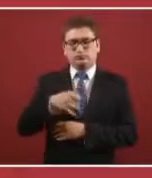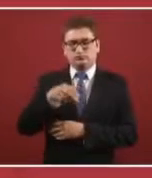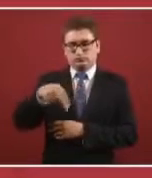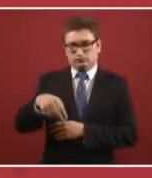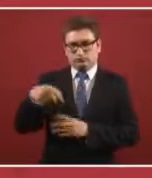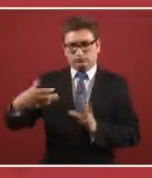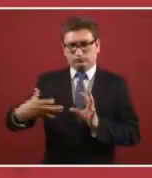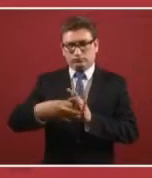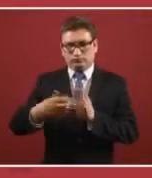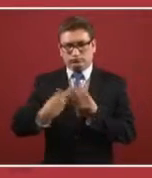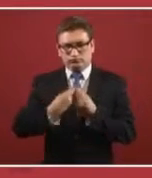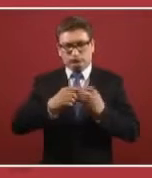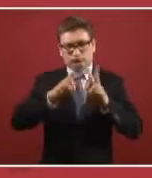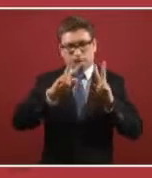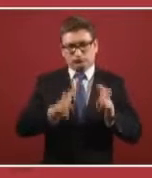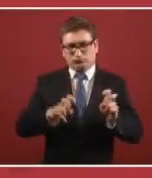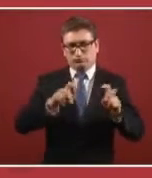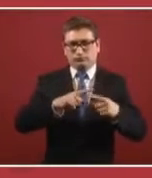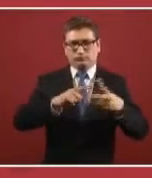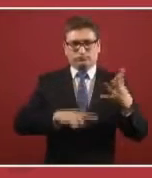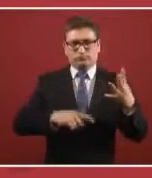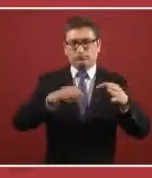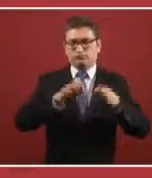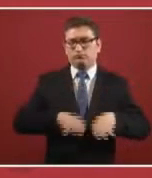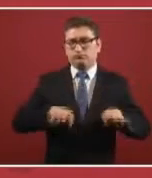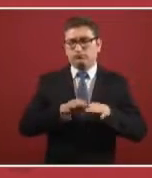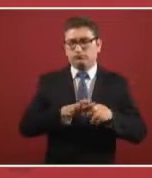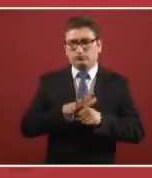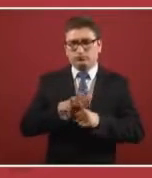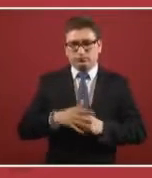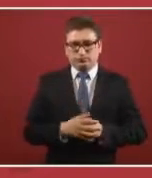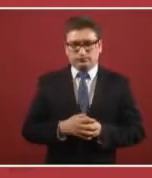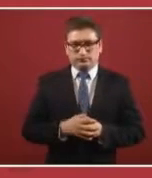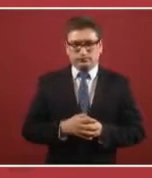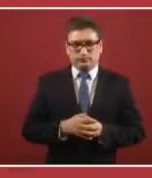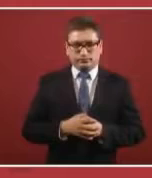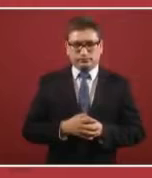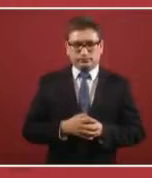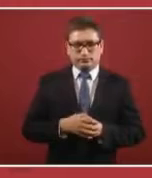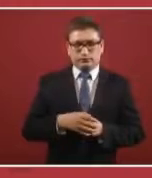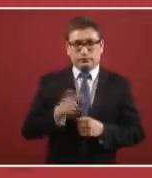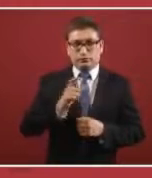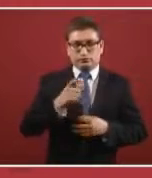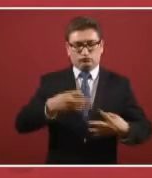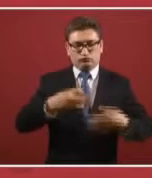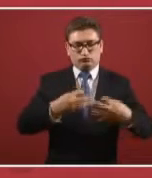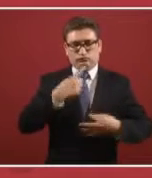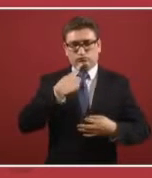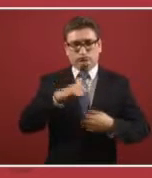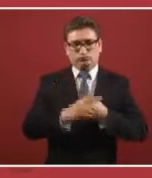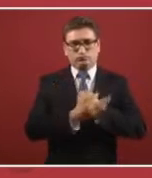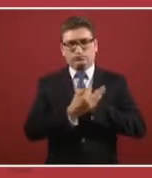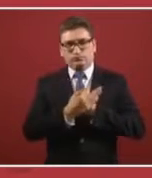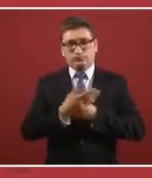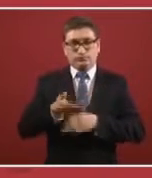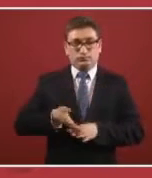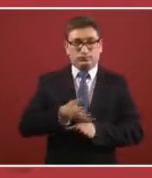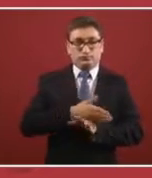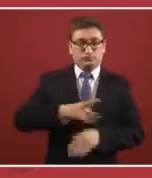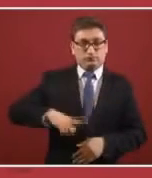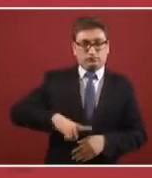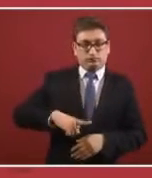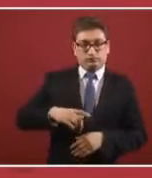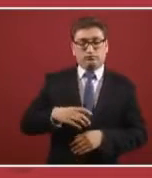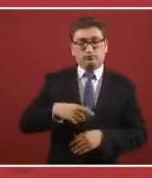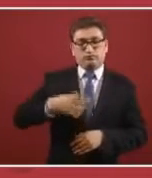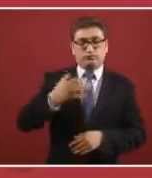the uno de los Supreme temas Court Justice fundamentales of the fue nation, el avanzar en el desistimiento they de los amparos que they la stopped administración anterior, el that gobierno the